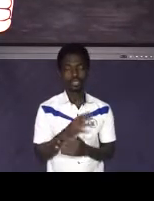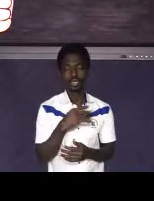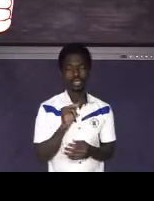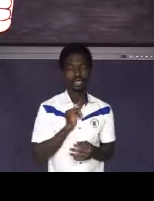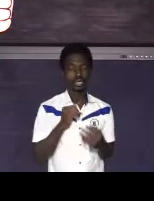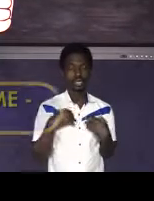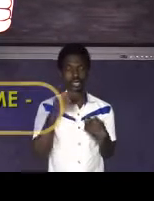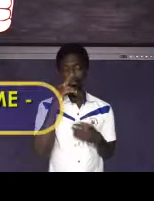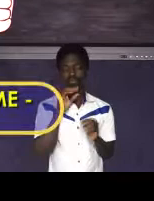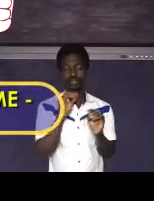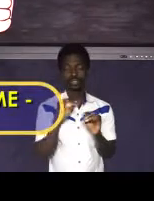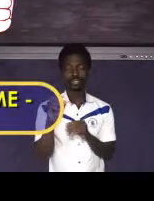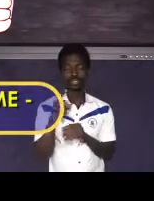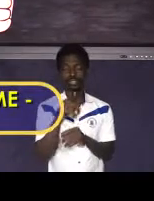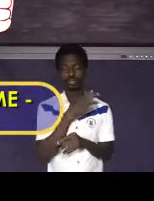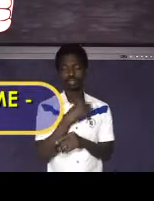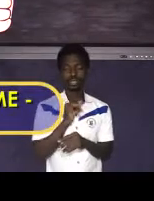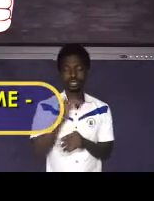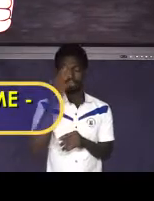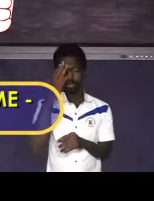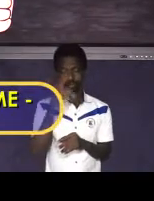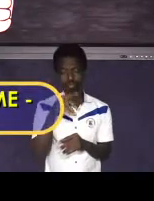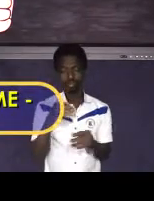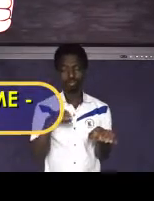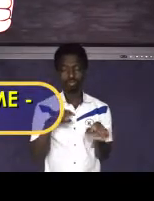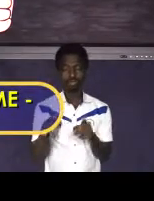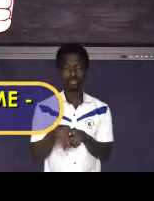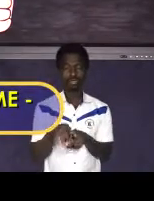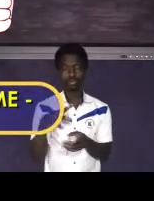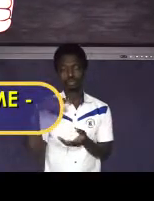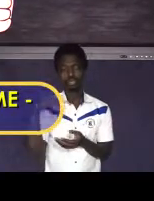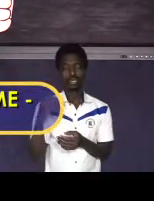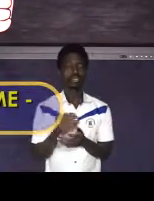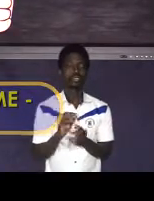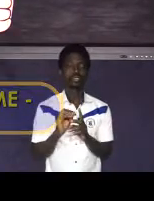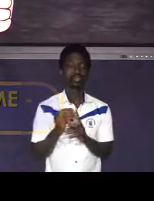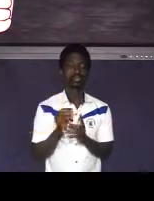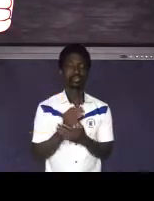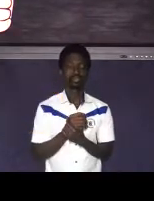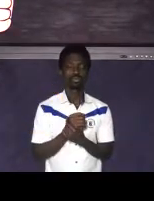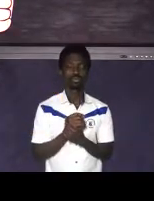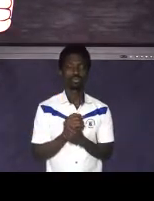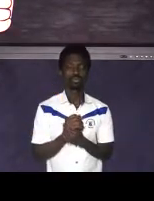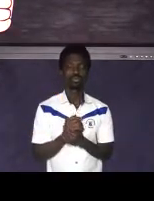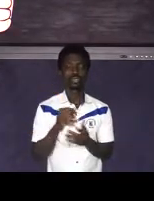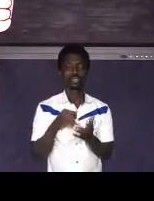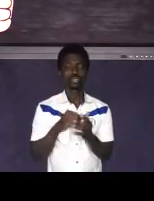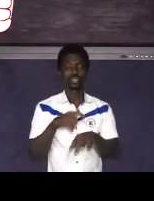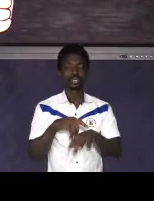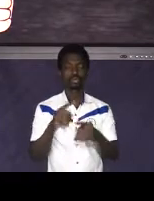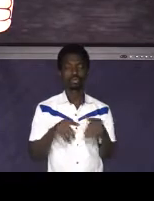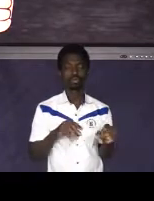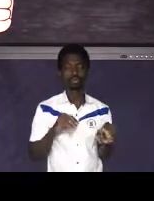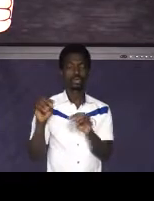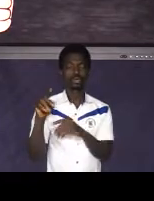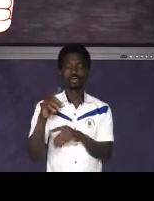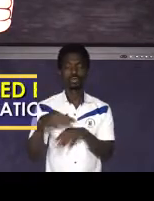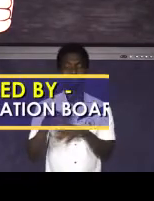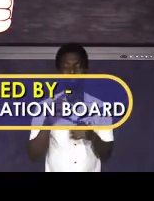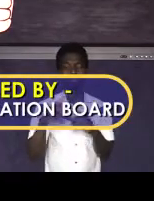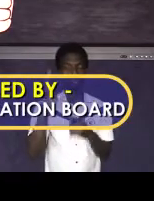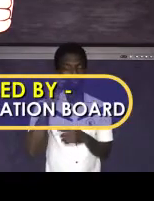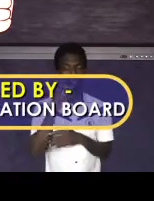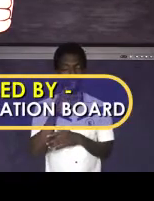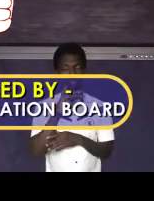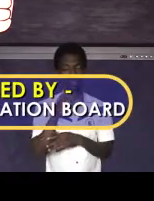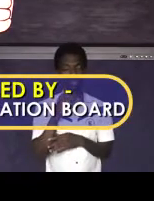And I had fun teaching you. And I know you had fun learning too. It's time to hand you over to Uncle